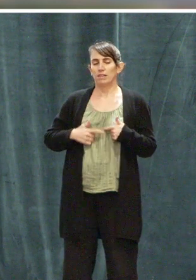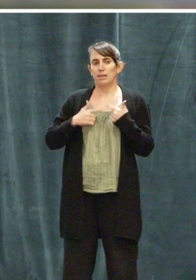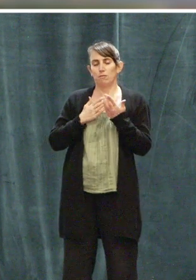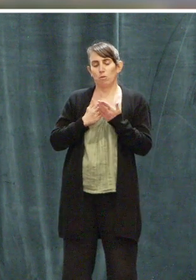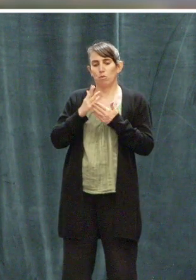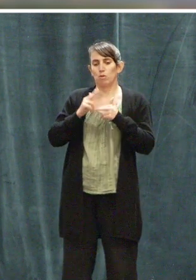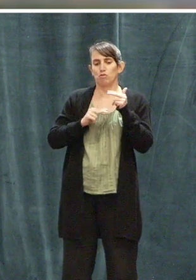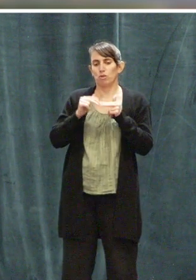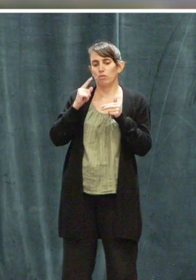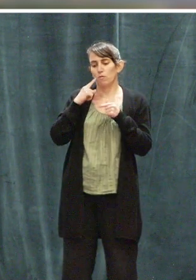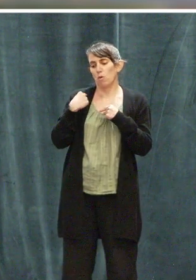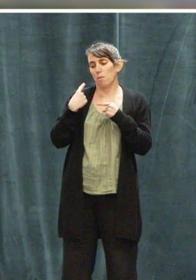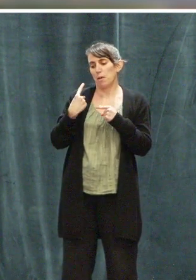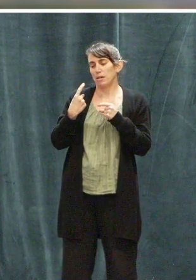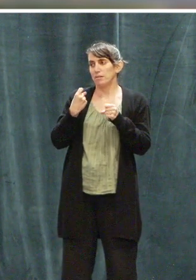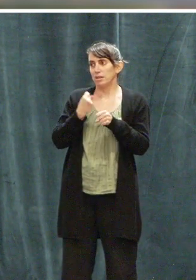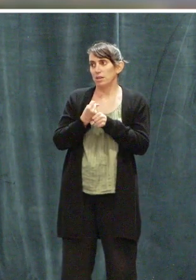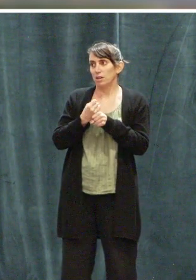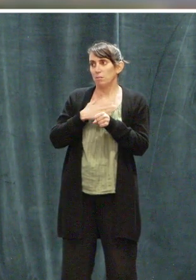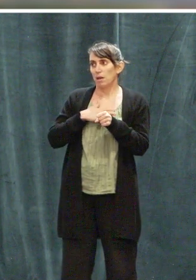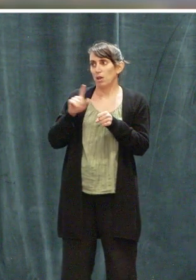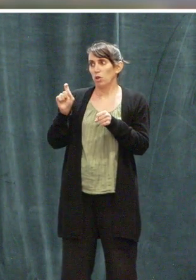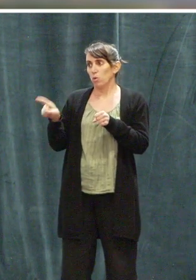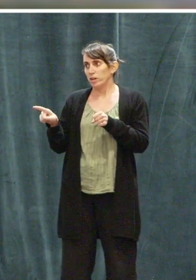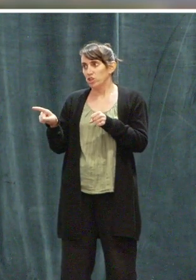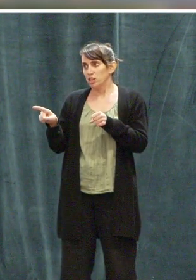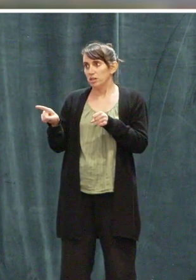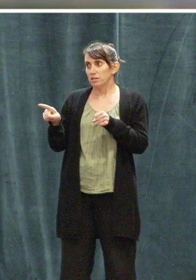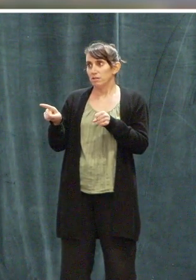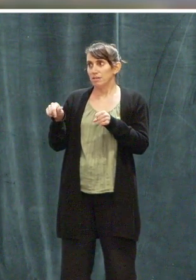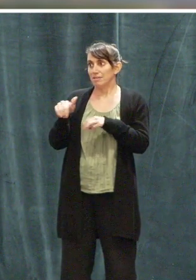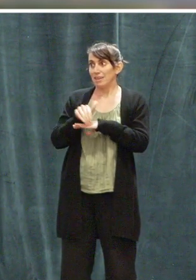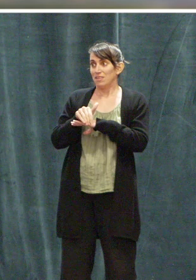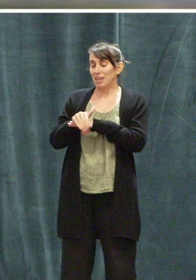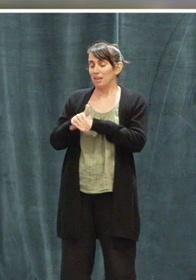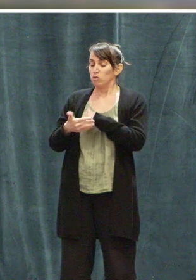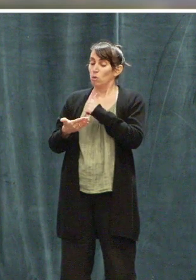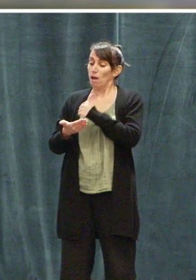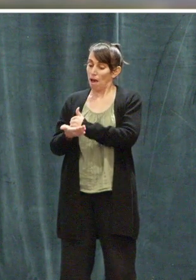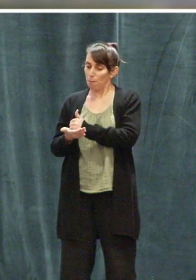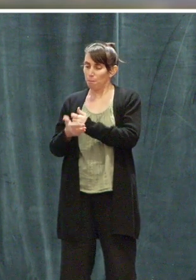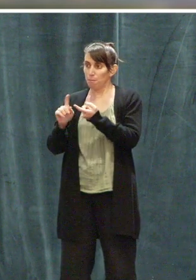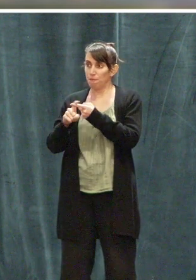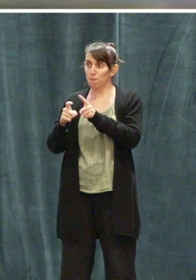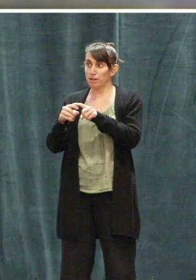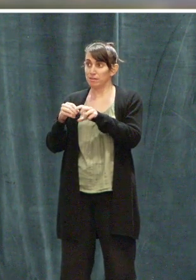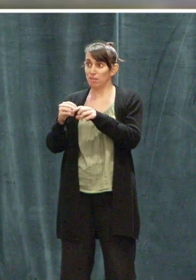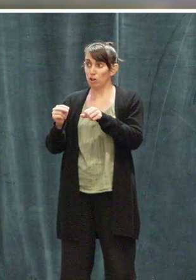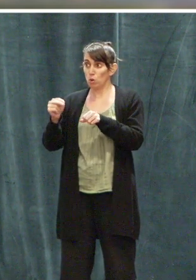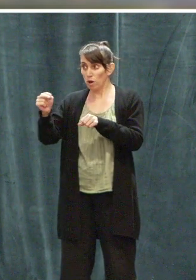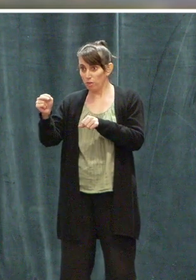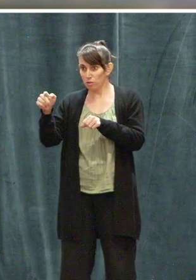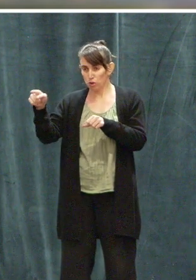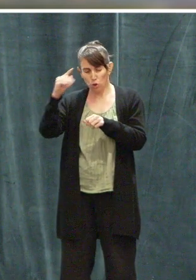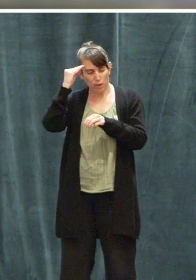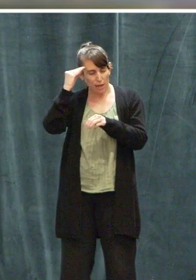year. So my questions for you, I'm here specifically this evening to help my friends in the north. So you can have these questions, and